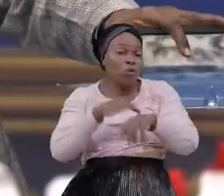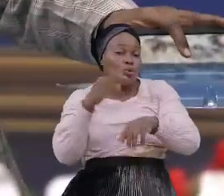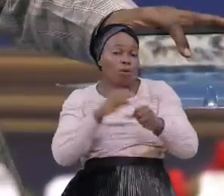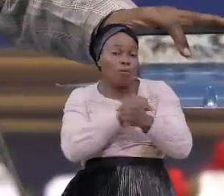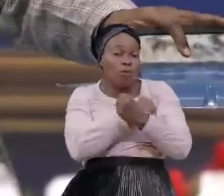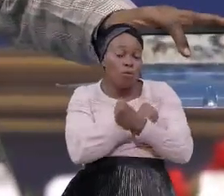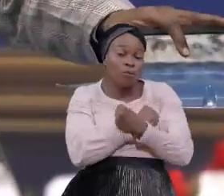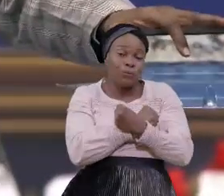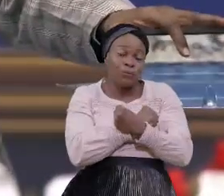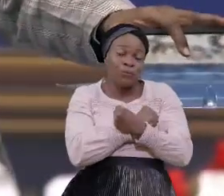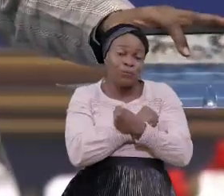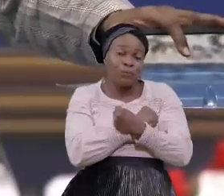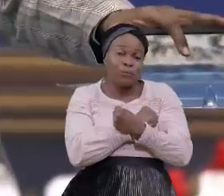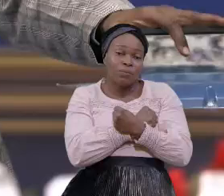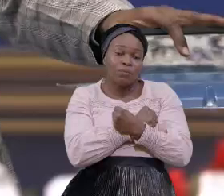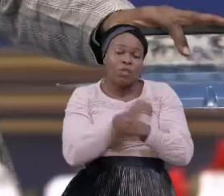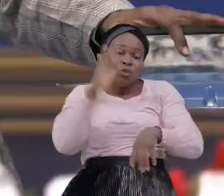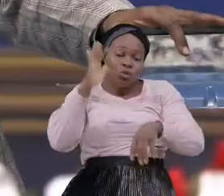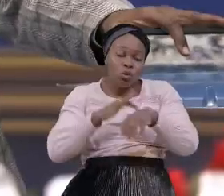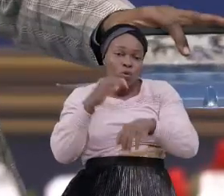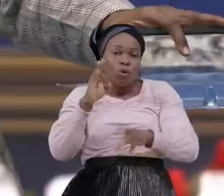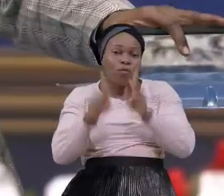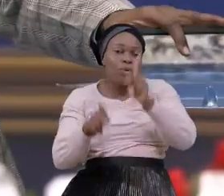For people around me, move on.